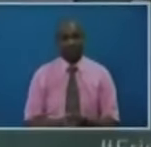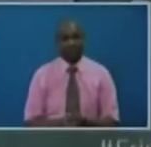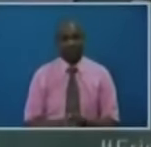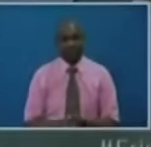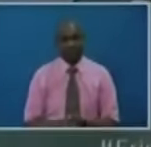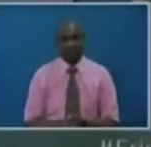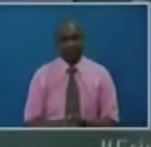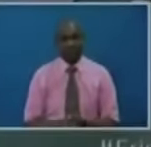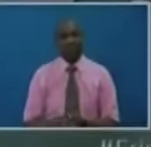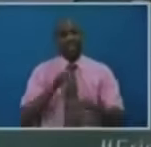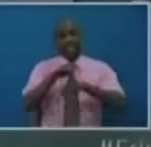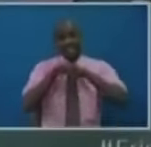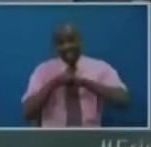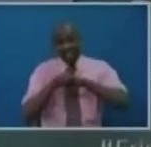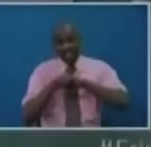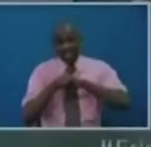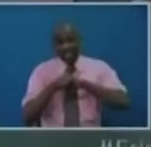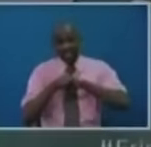Mm-hmm. In English,